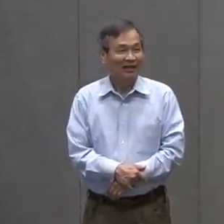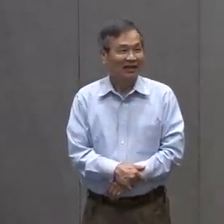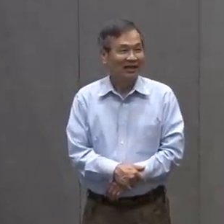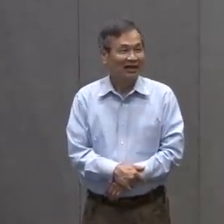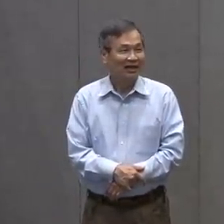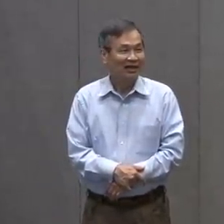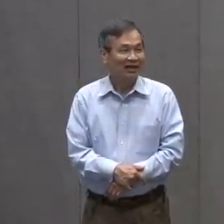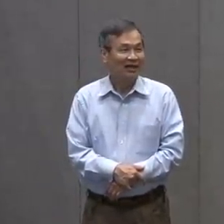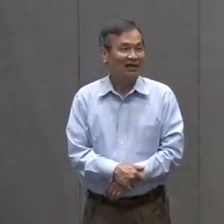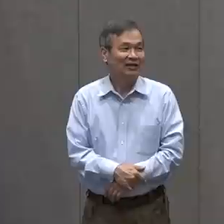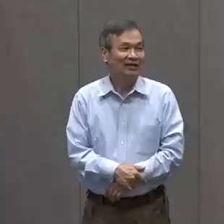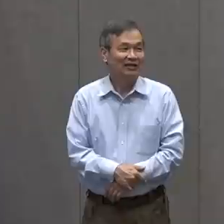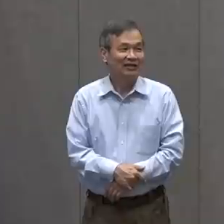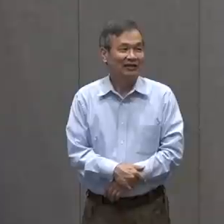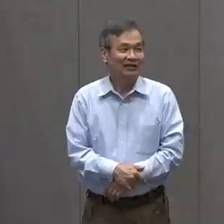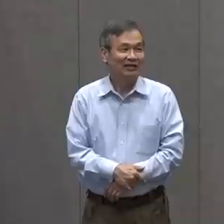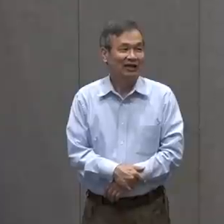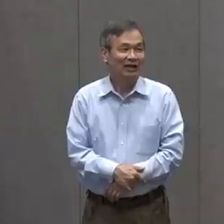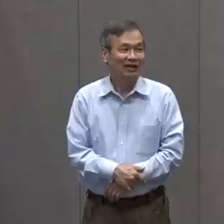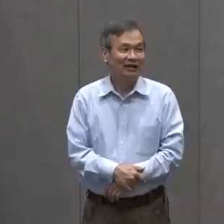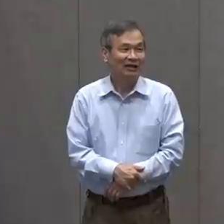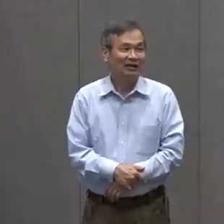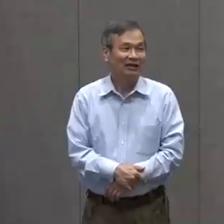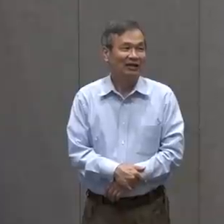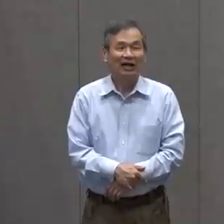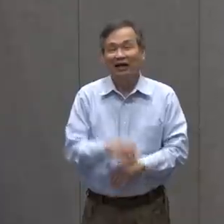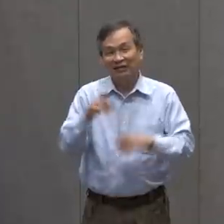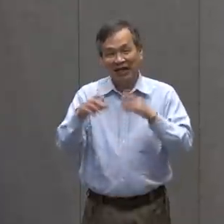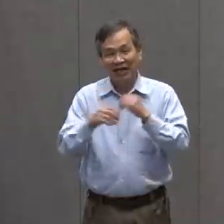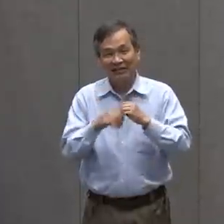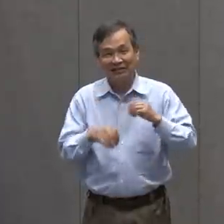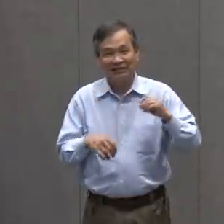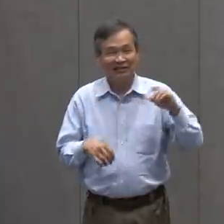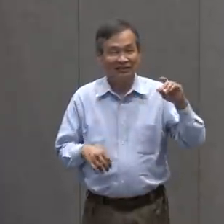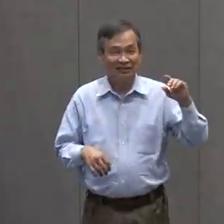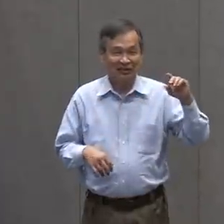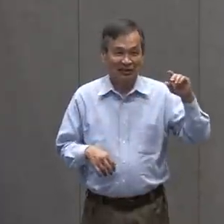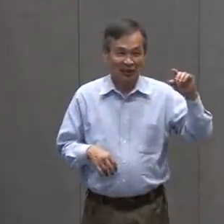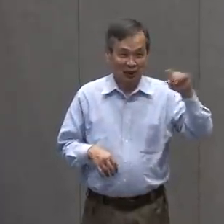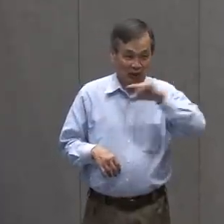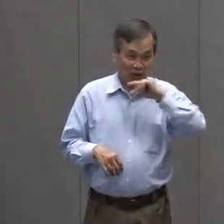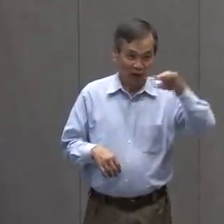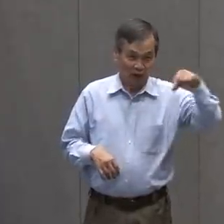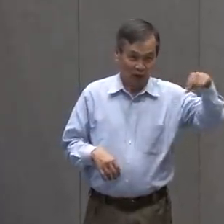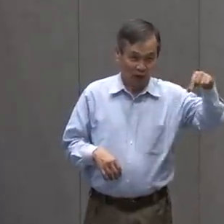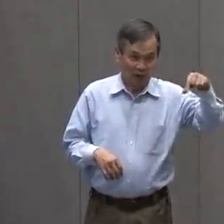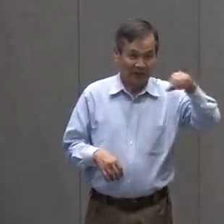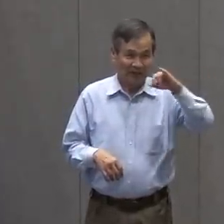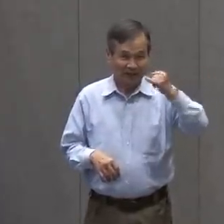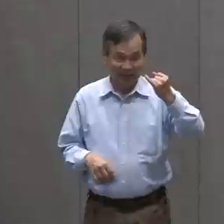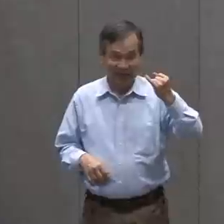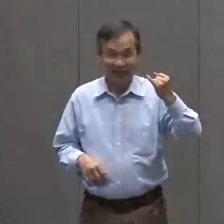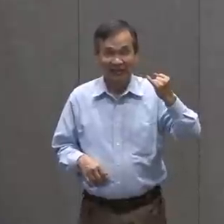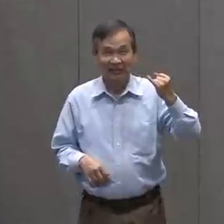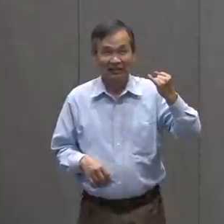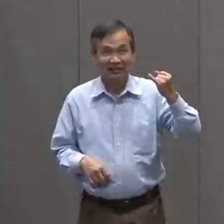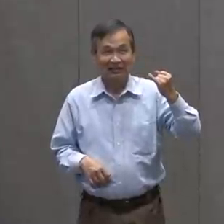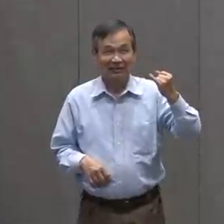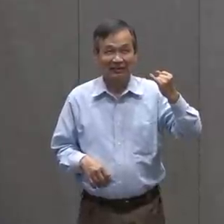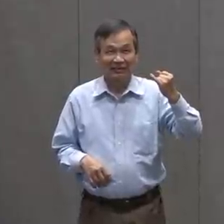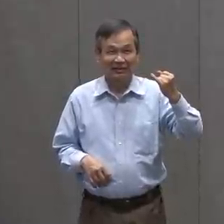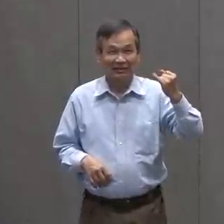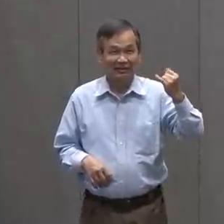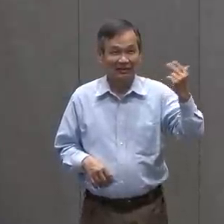one. Sorry. I got to be quick with this one. Okay, I have a queen and a jack. So that was